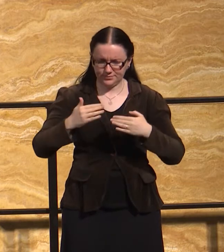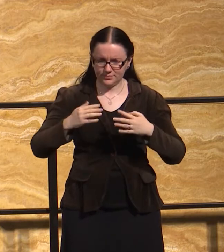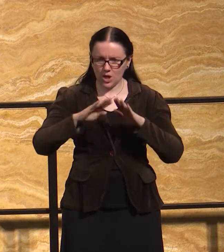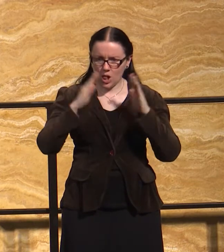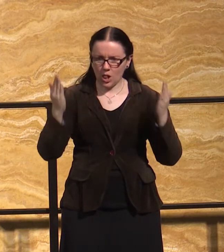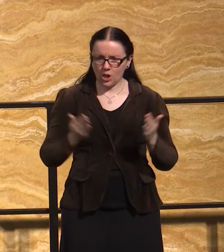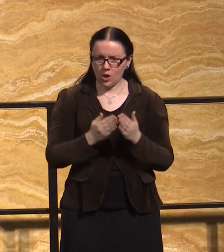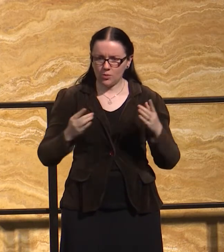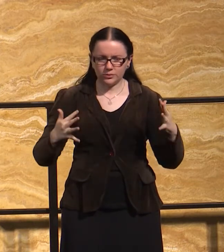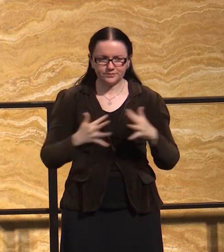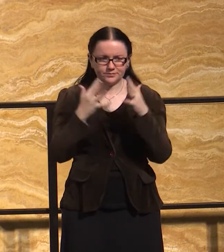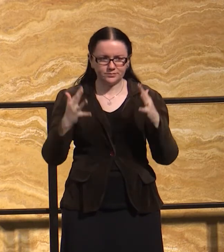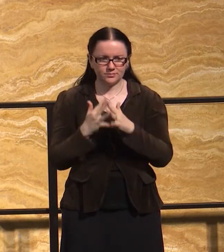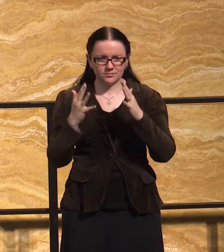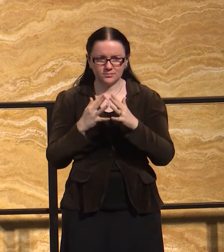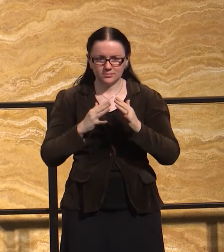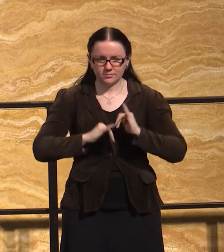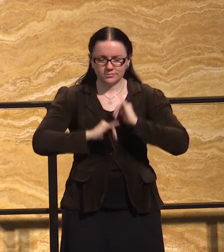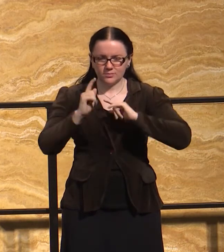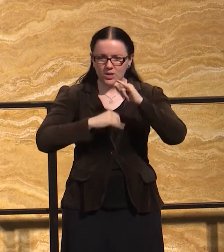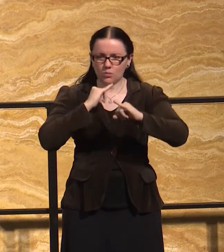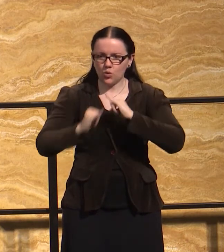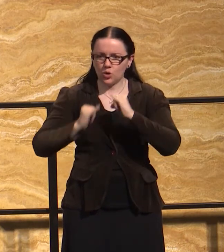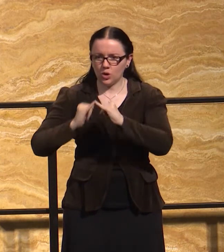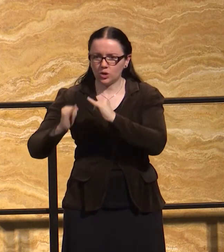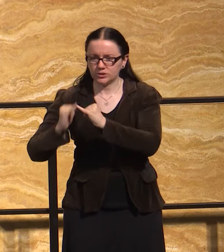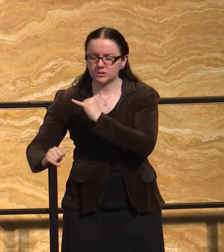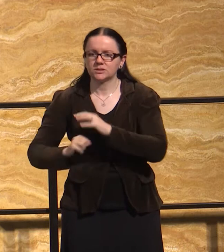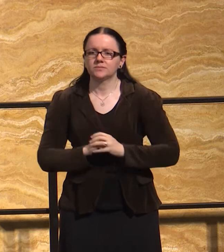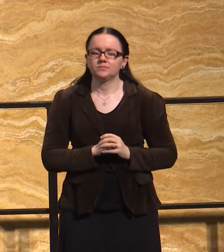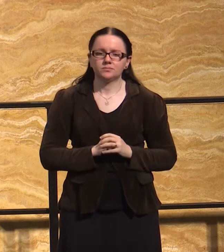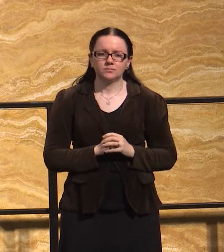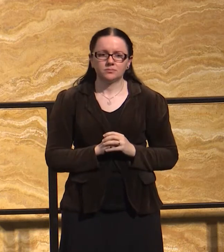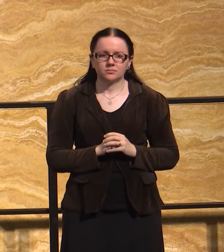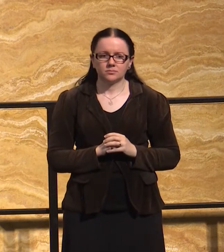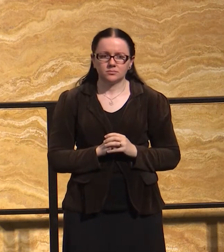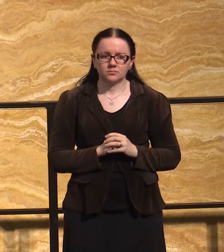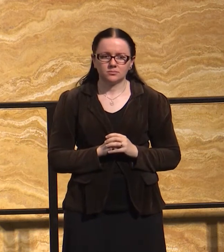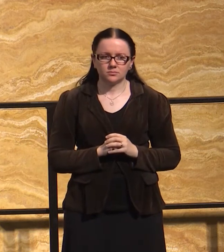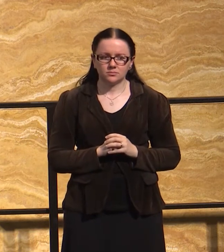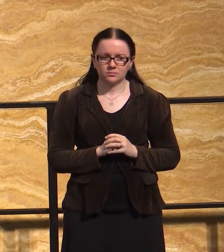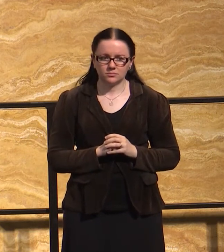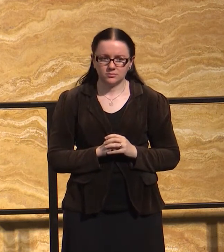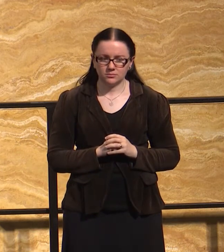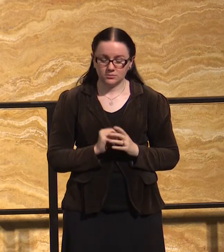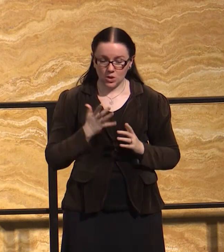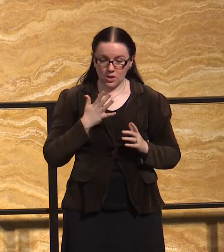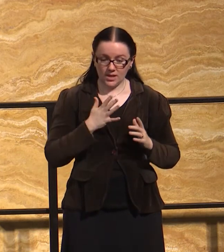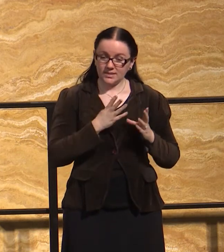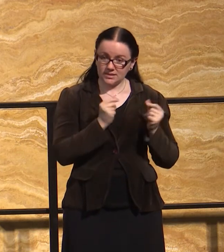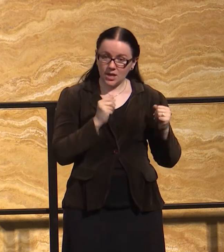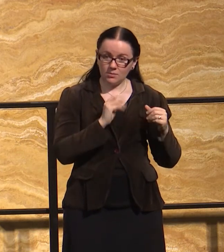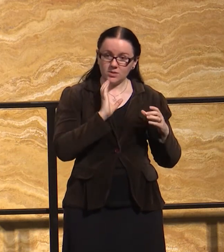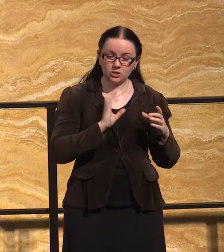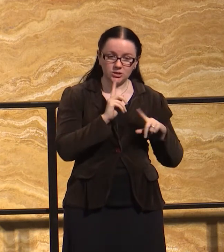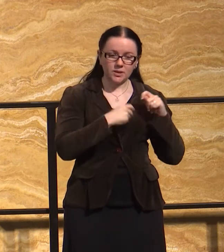in many parts of the world are escalating, but where there are also many transitions to more peaceful societies, but where also